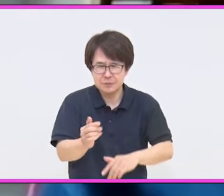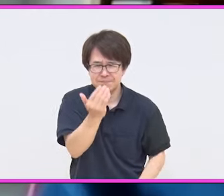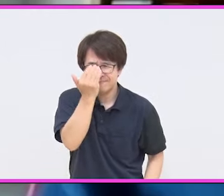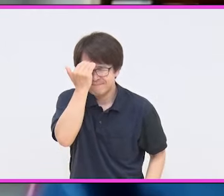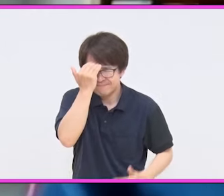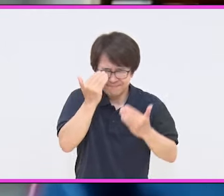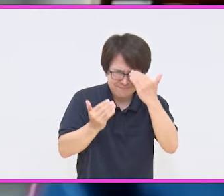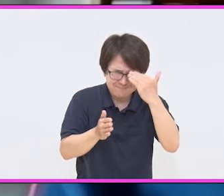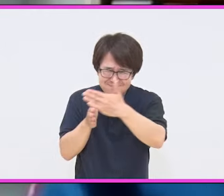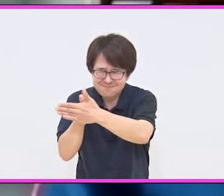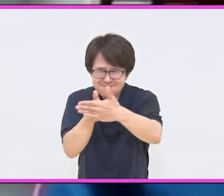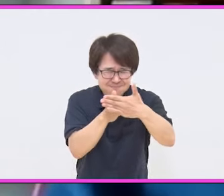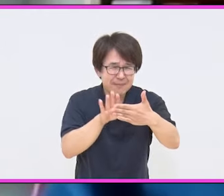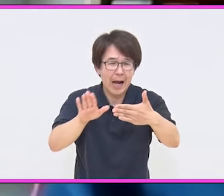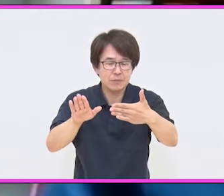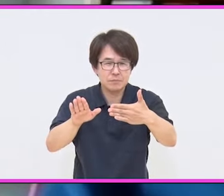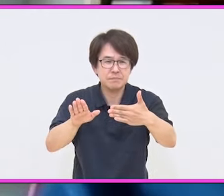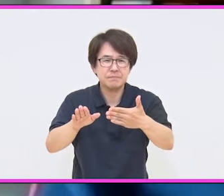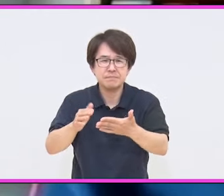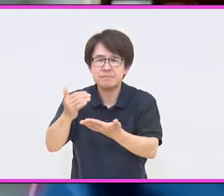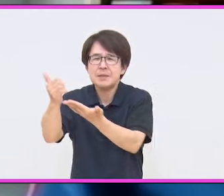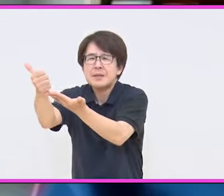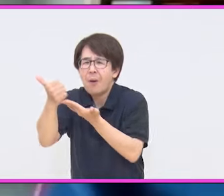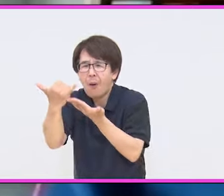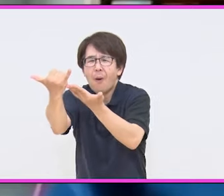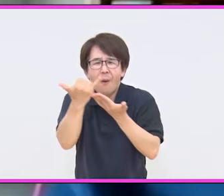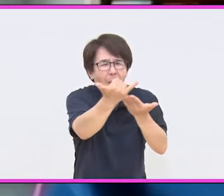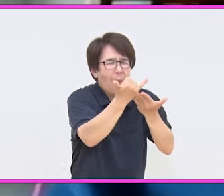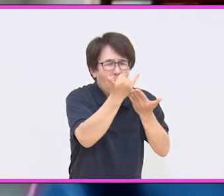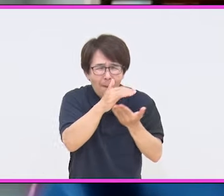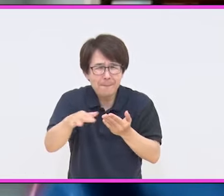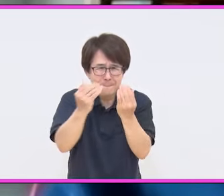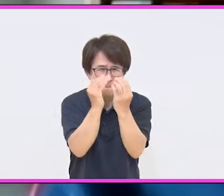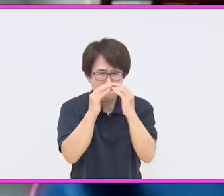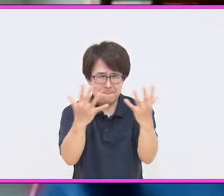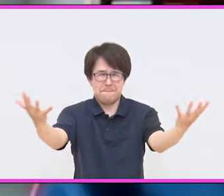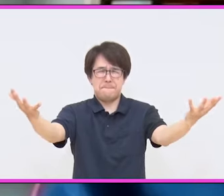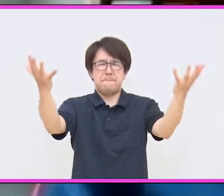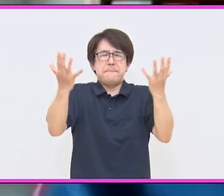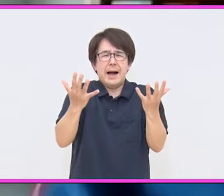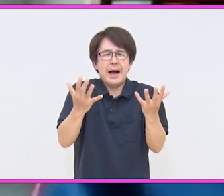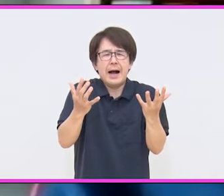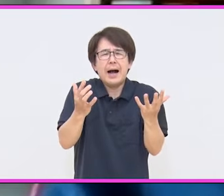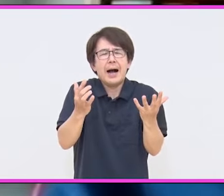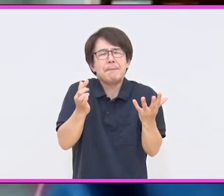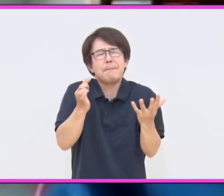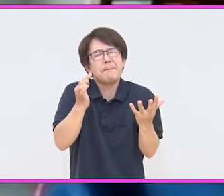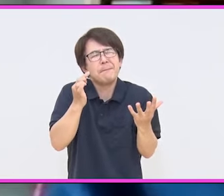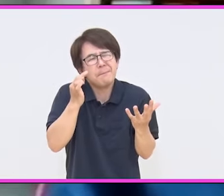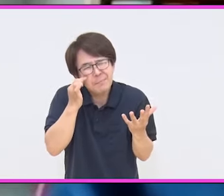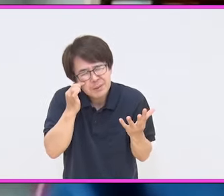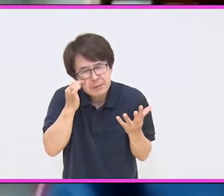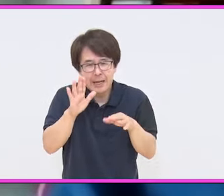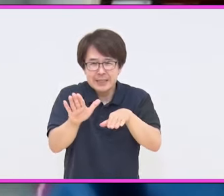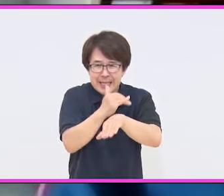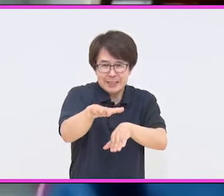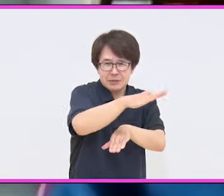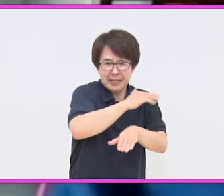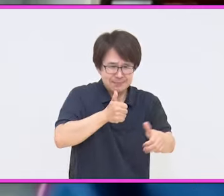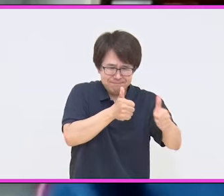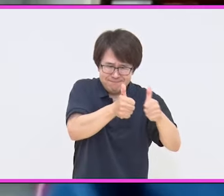I think it will be a shame if there's notToo much in the way of spectators, because that makes a big